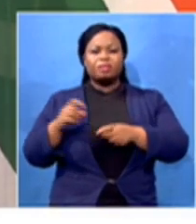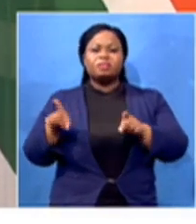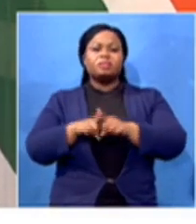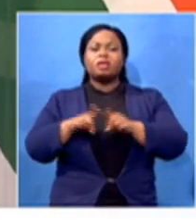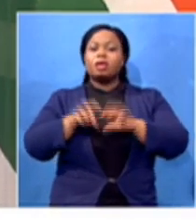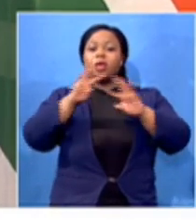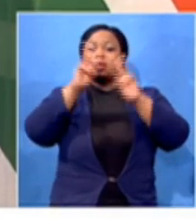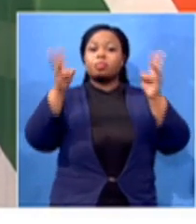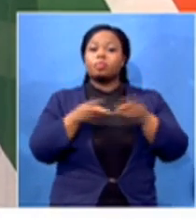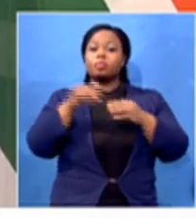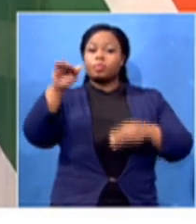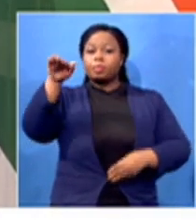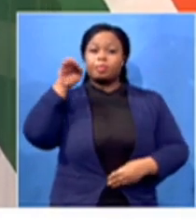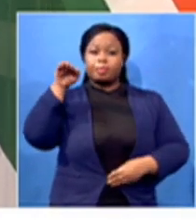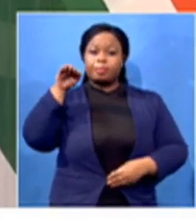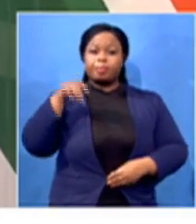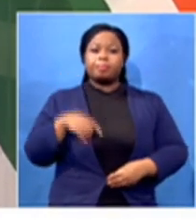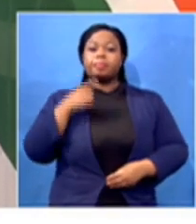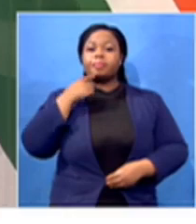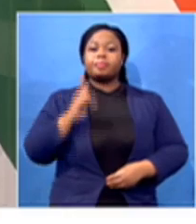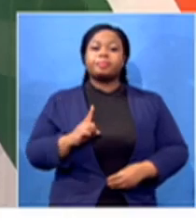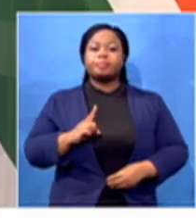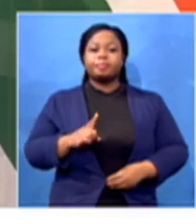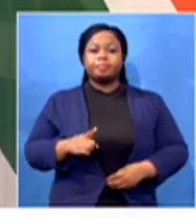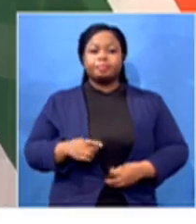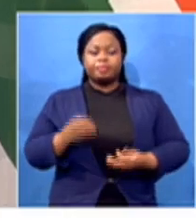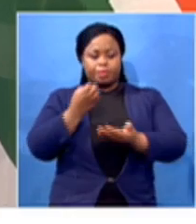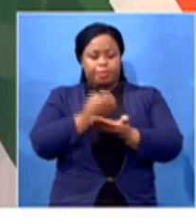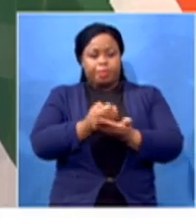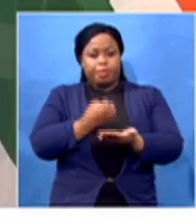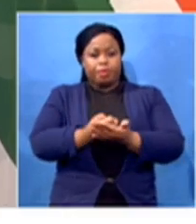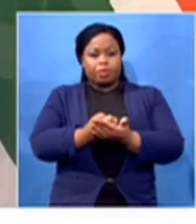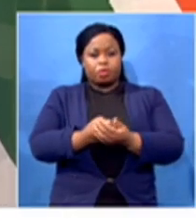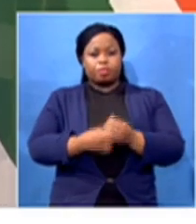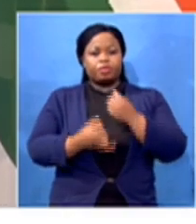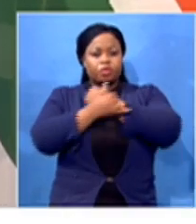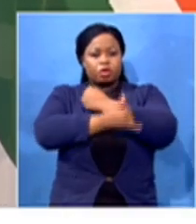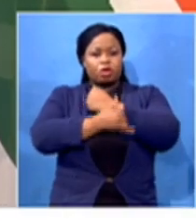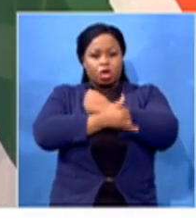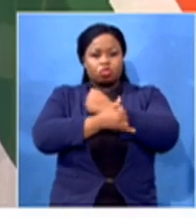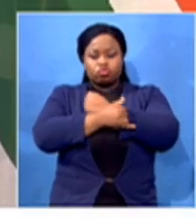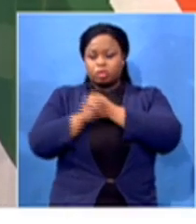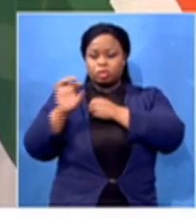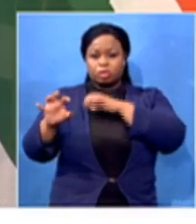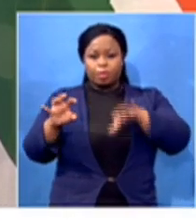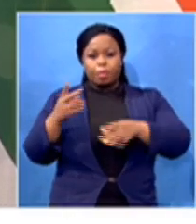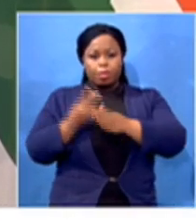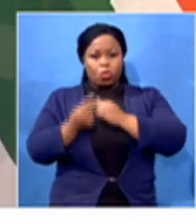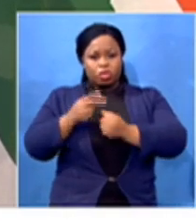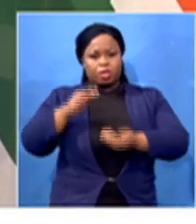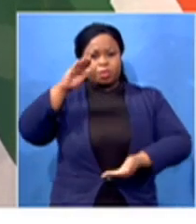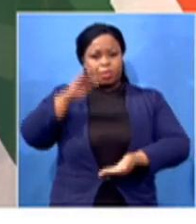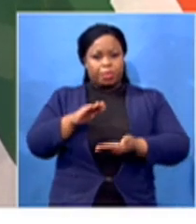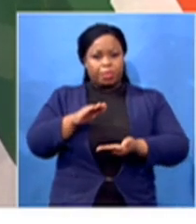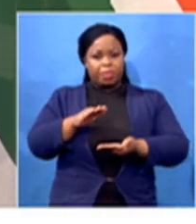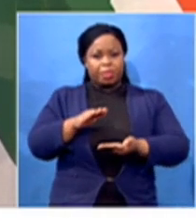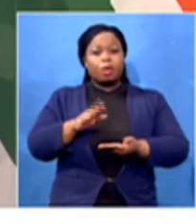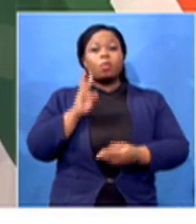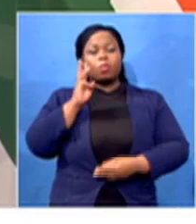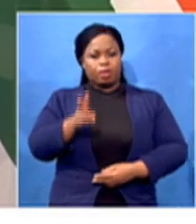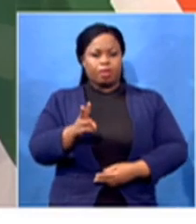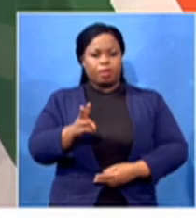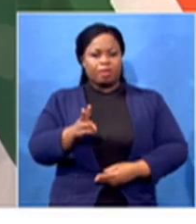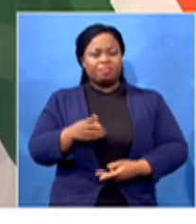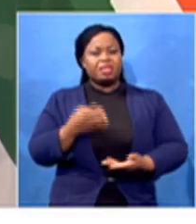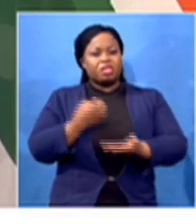that the economies of the two countries are going to contract quite substantially, and it